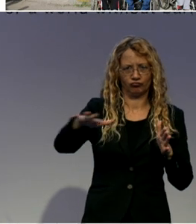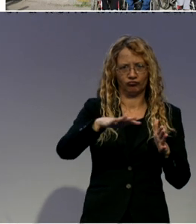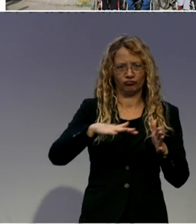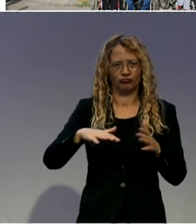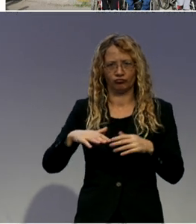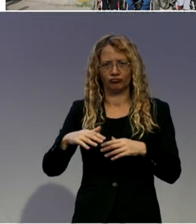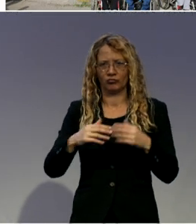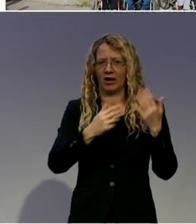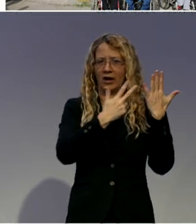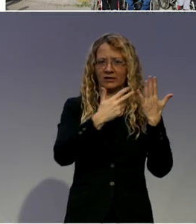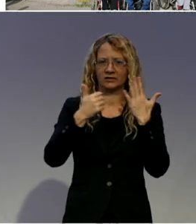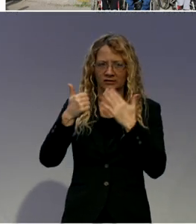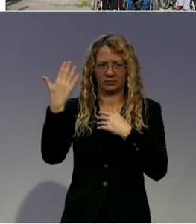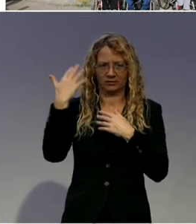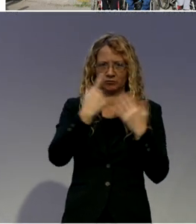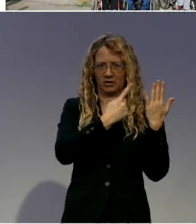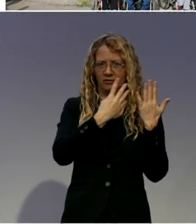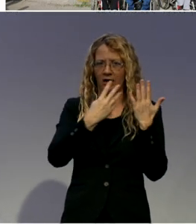started. Now, this is the accessible transport.